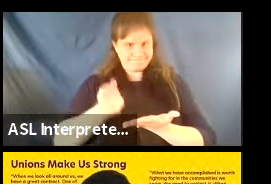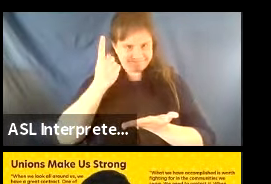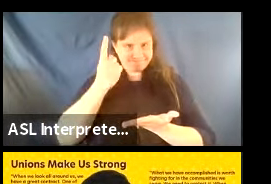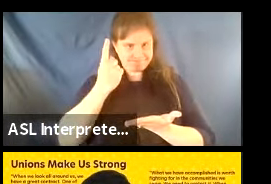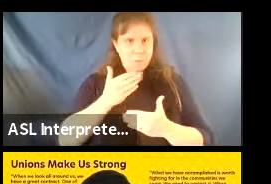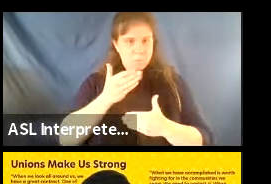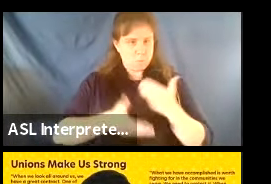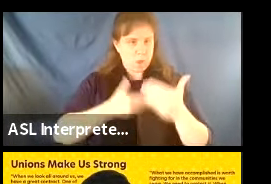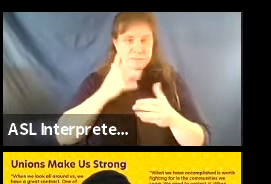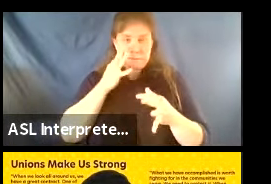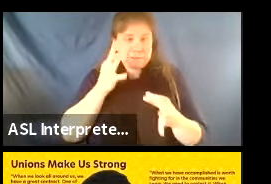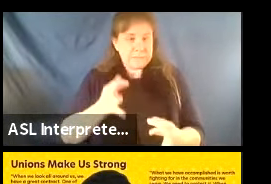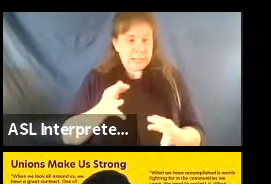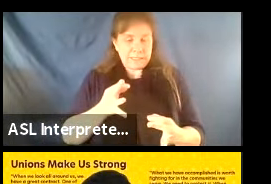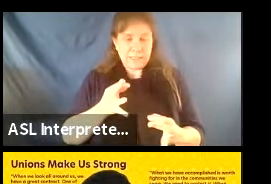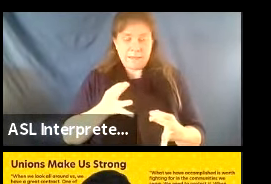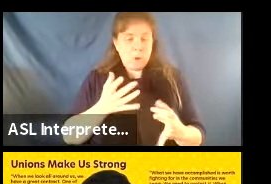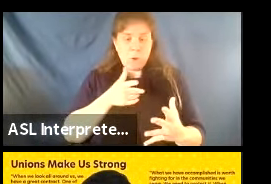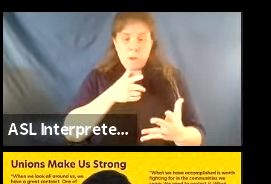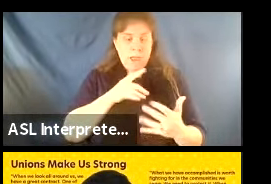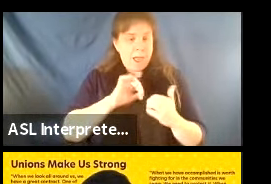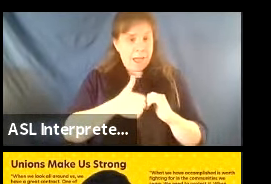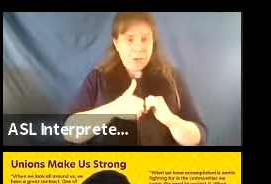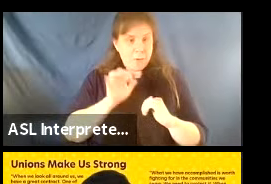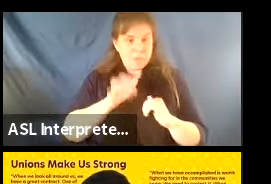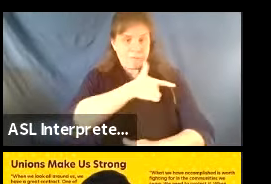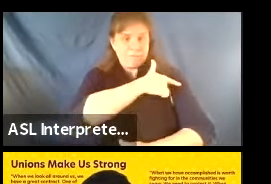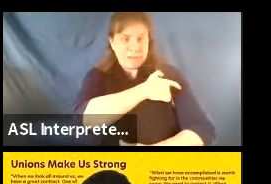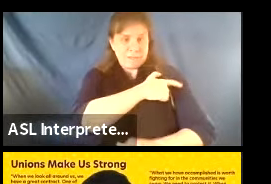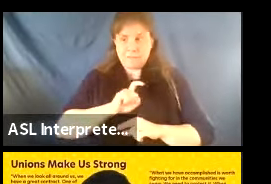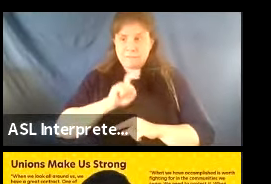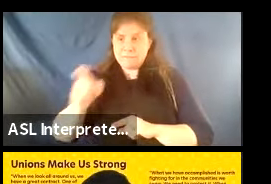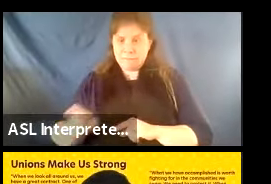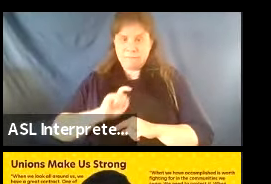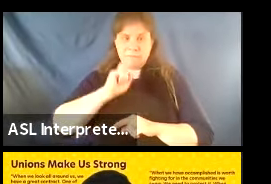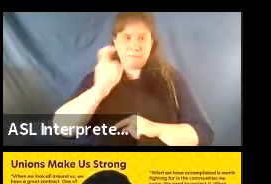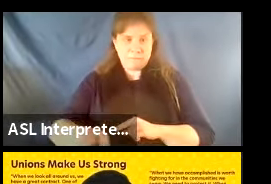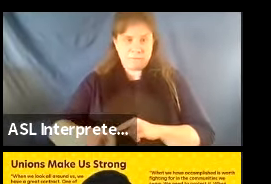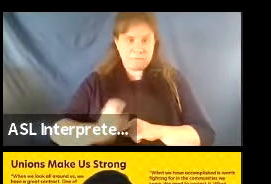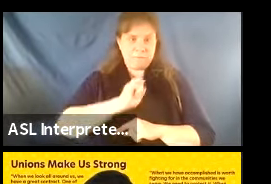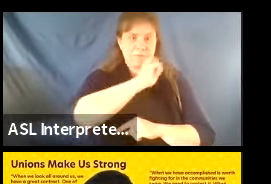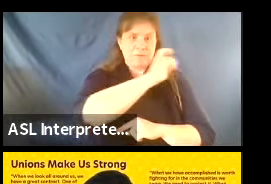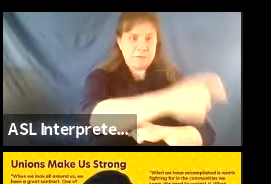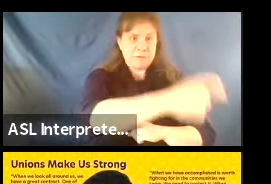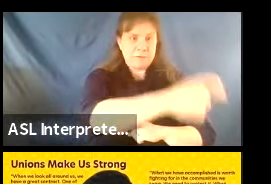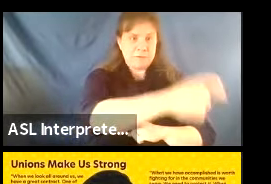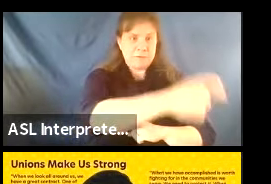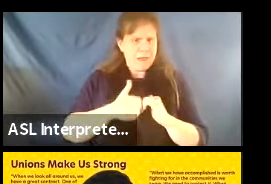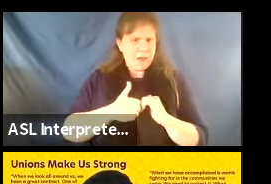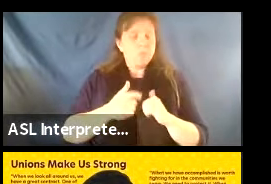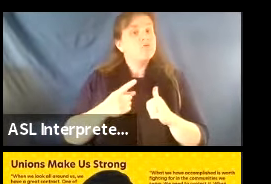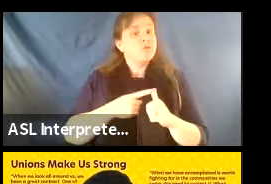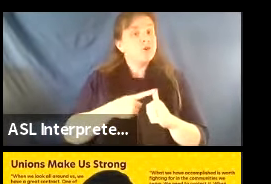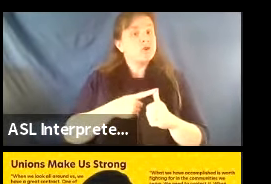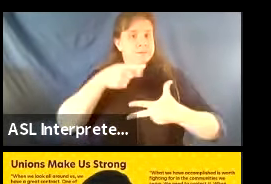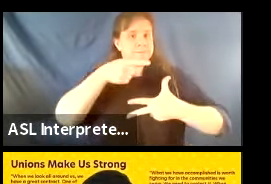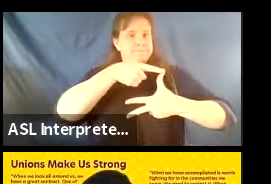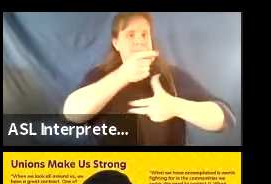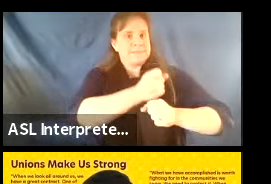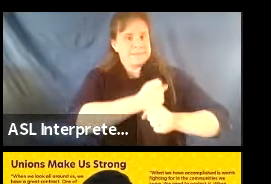how vaccine allocation is prioritized is done first by ensuring safety through our